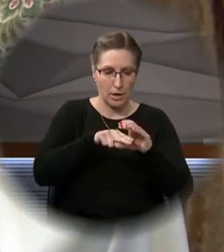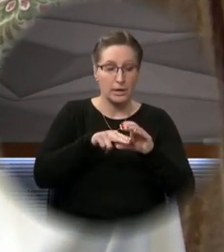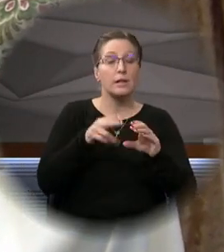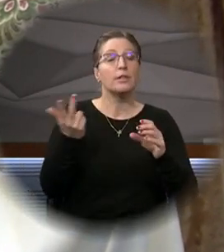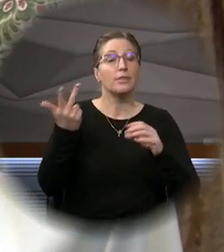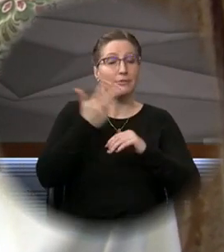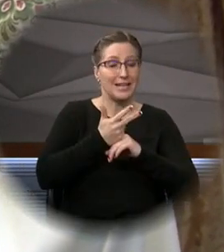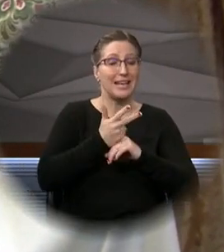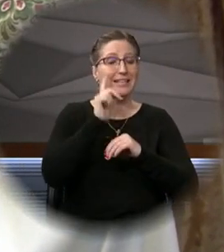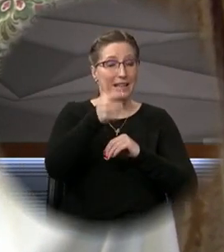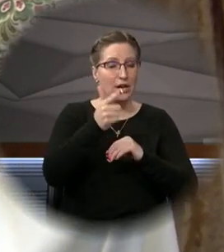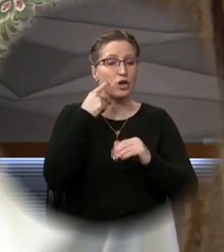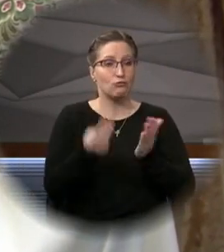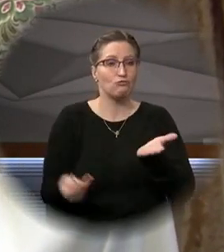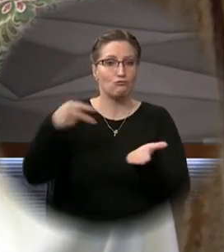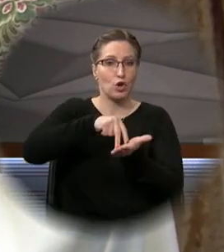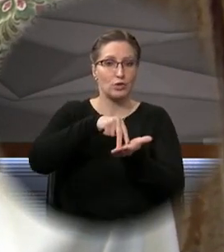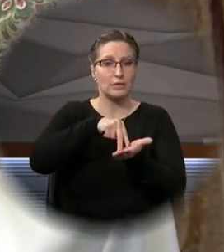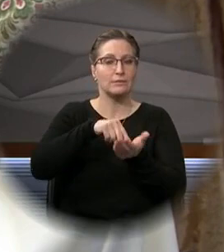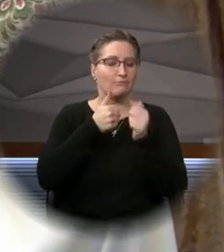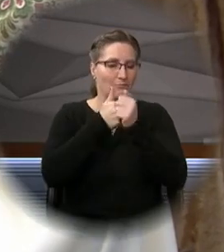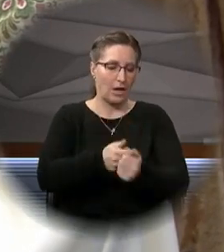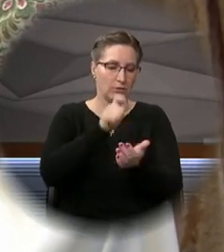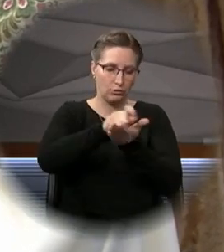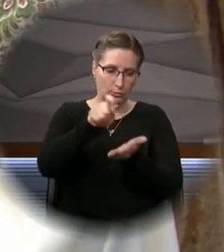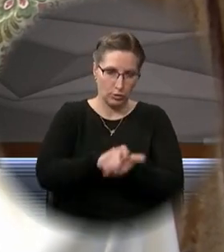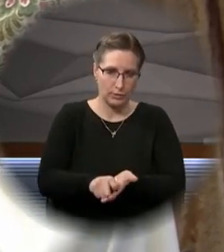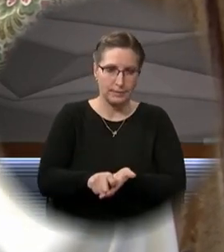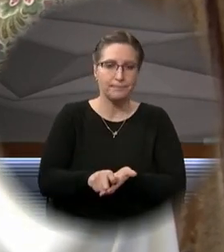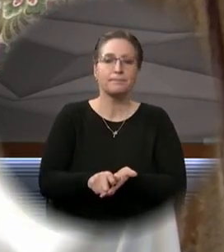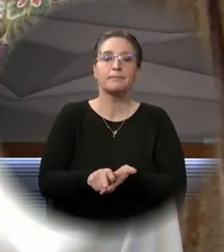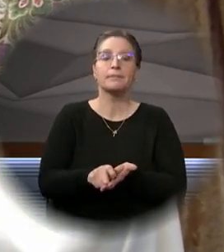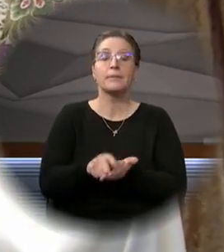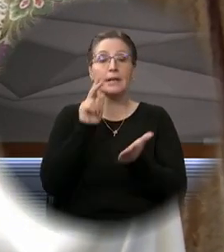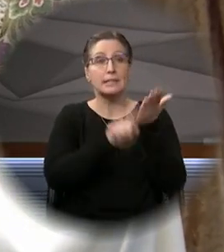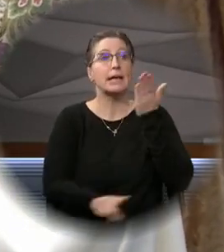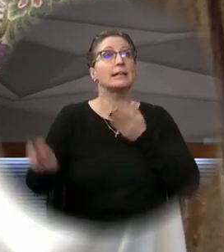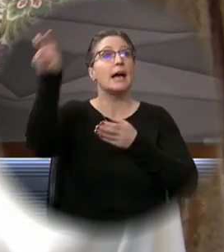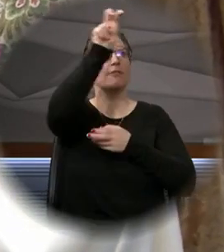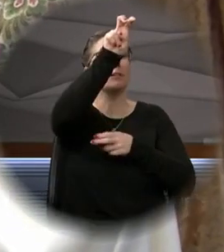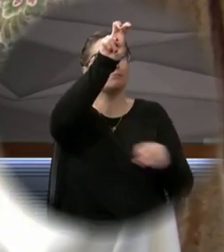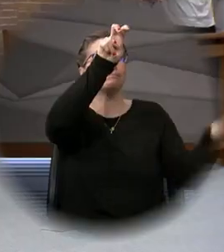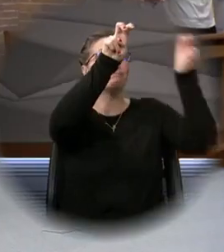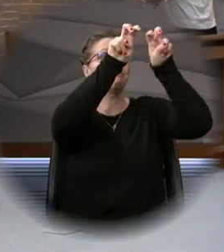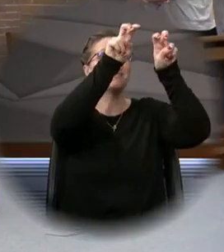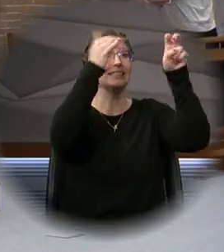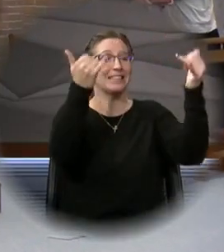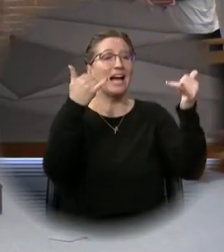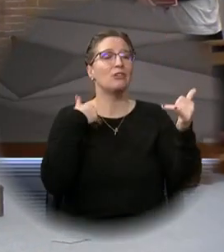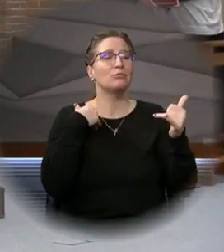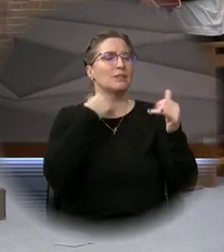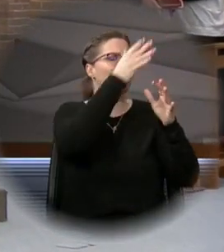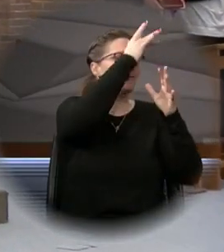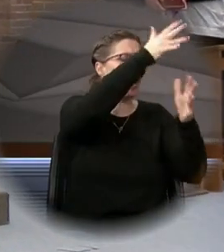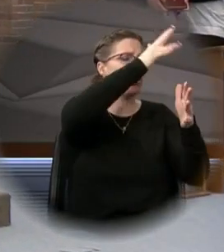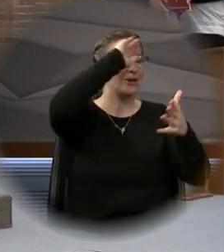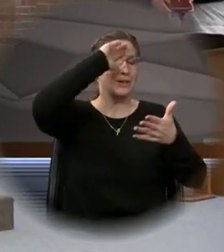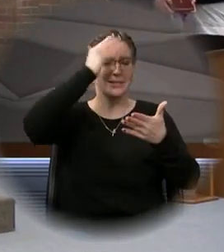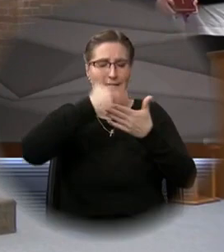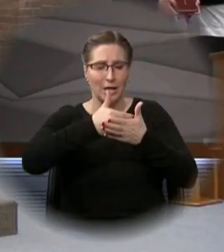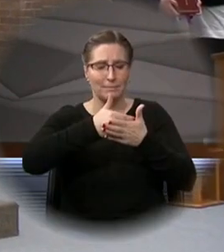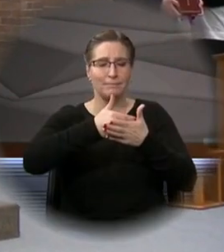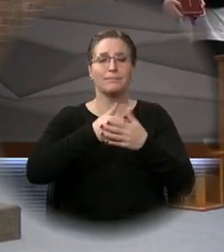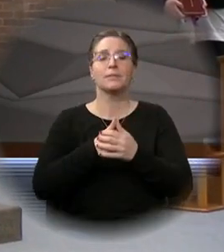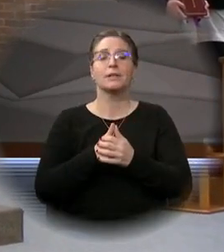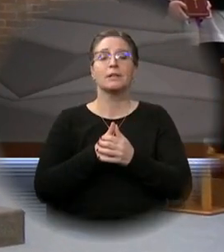and rose again on the third day, in accordance with the Scriptures. He ascended into heaven, and is seated at the right hand of